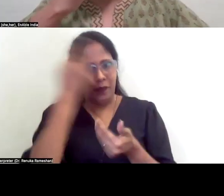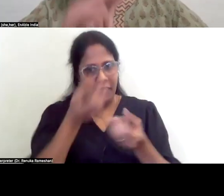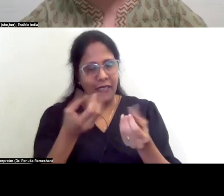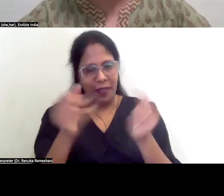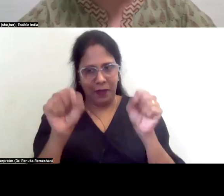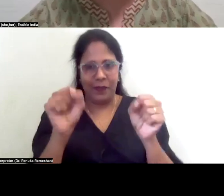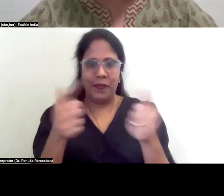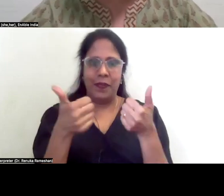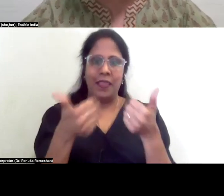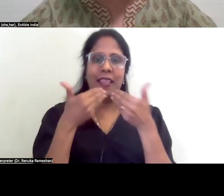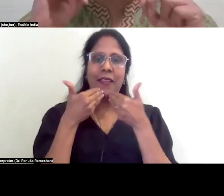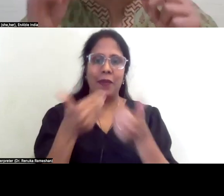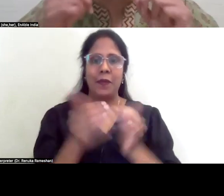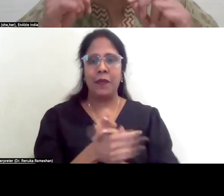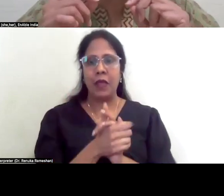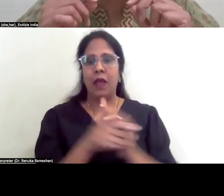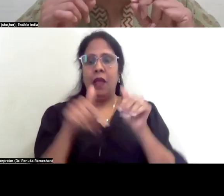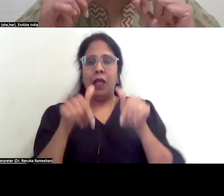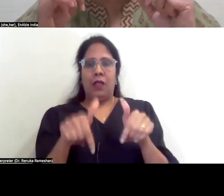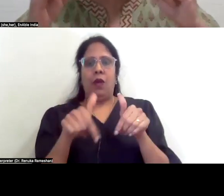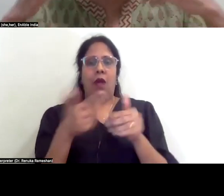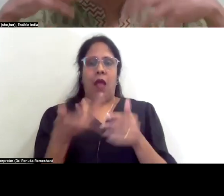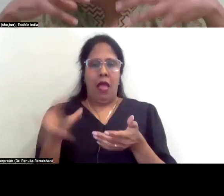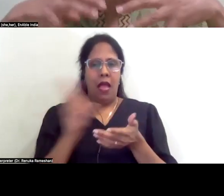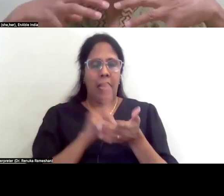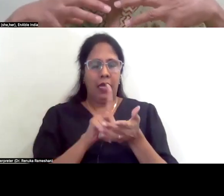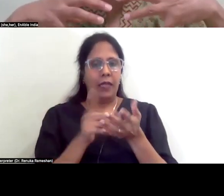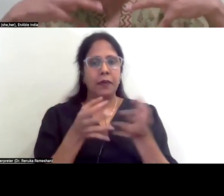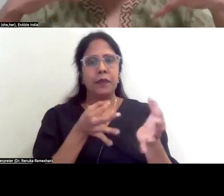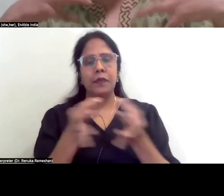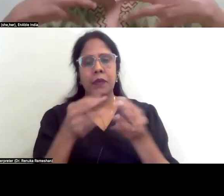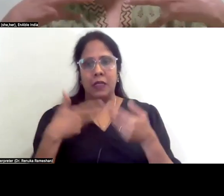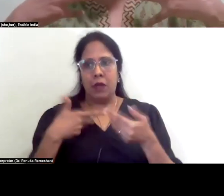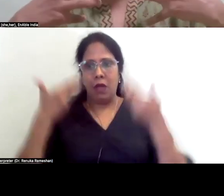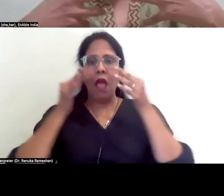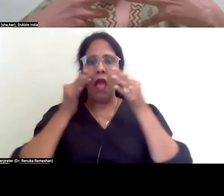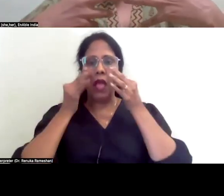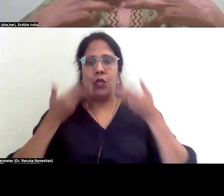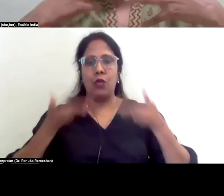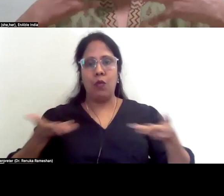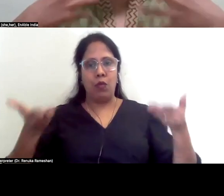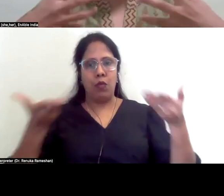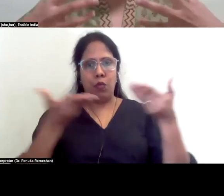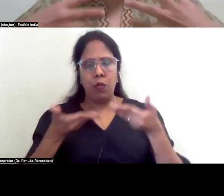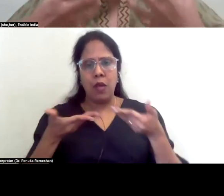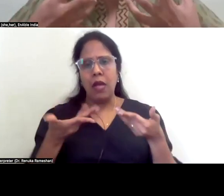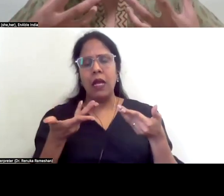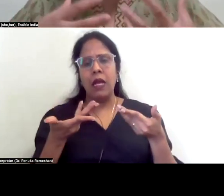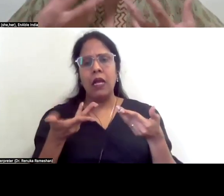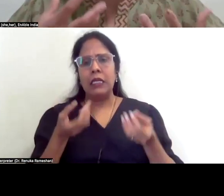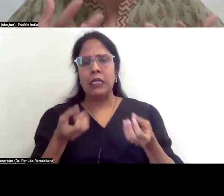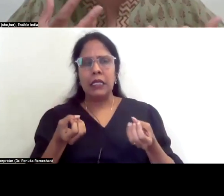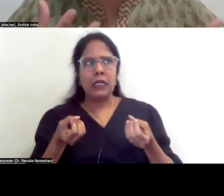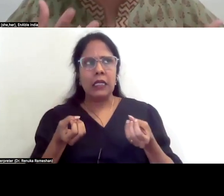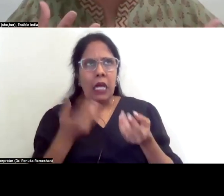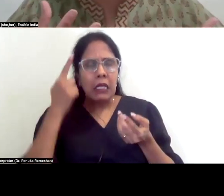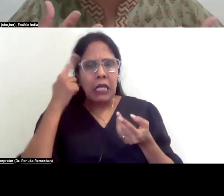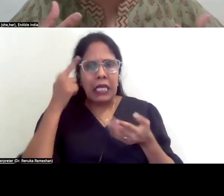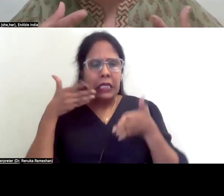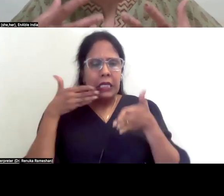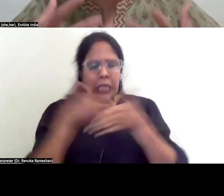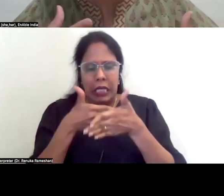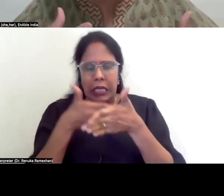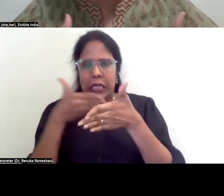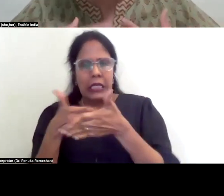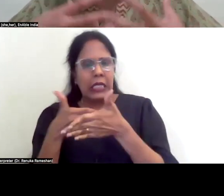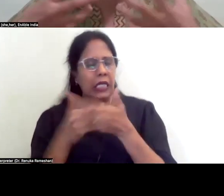Yeah. Okay. So just to repeat, we as humans always feel that when there are challenges, it's difficult to